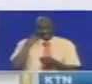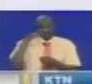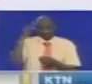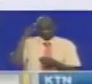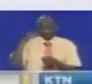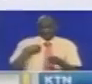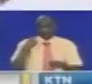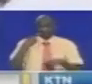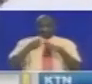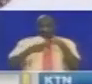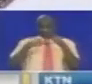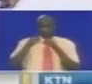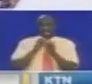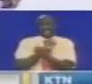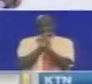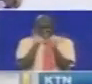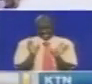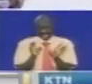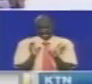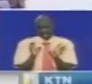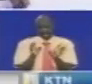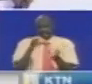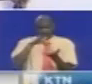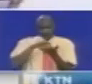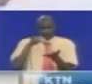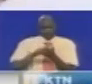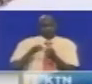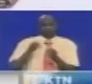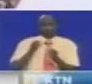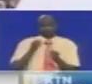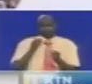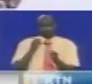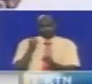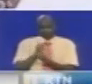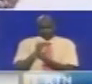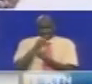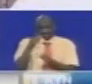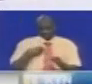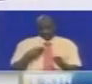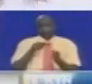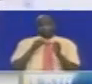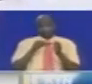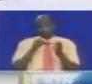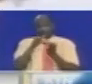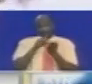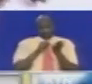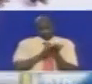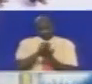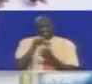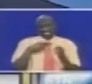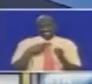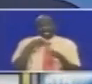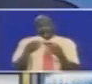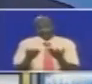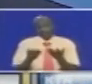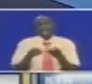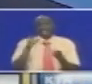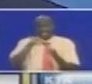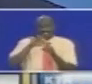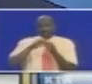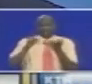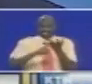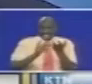develop a very clear code of conduct and set of regulations which are published in advance on how election tallying and